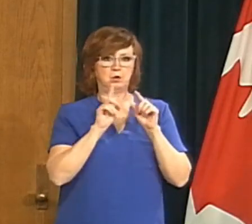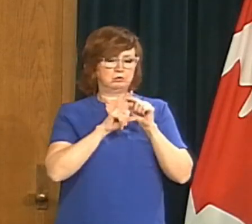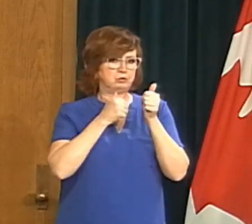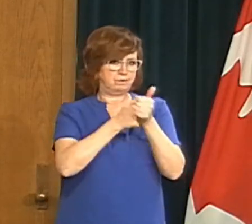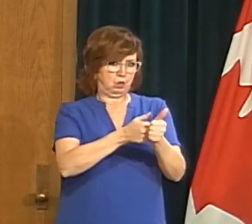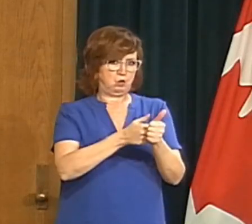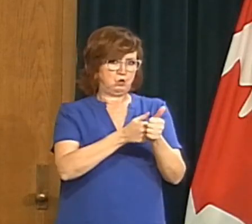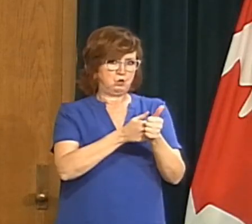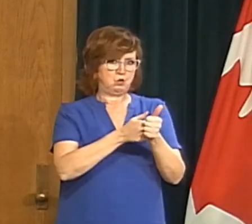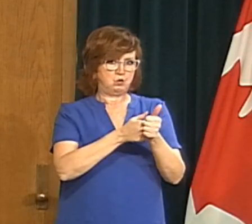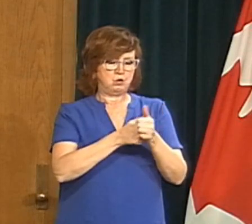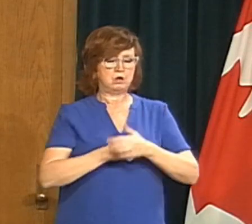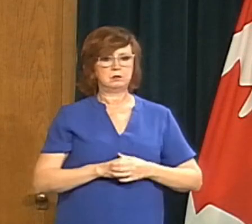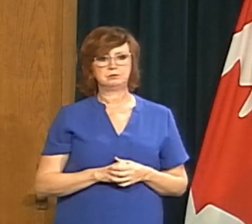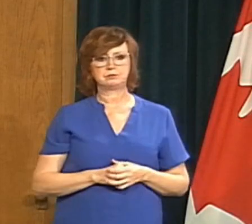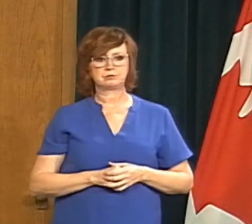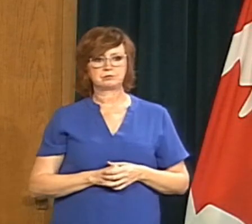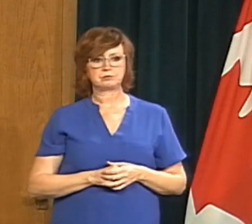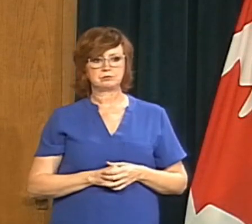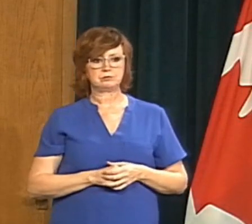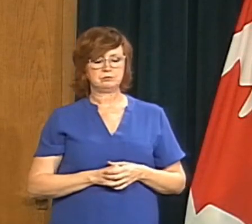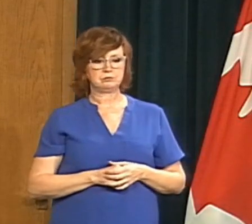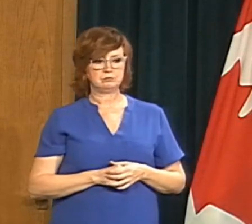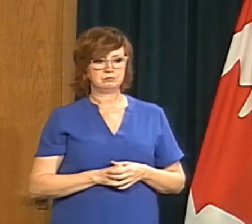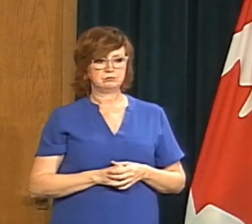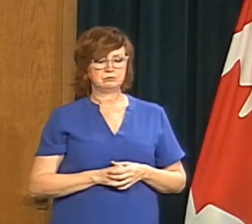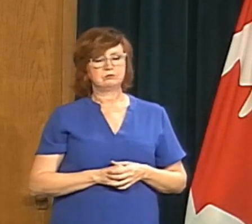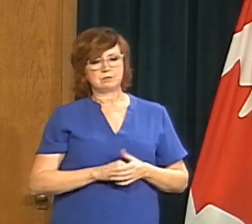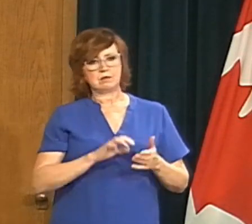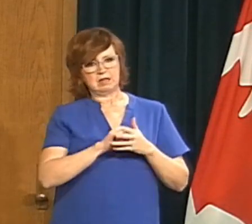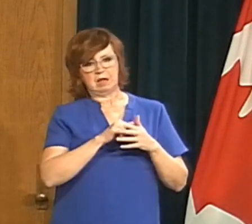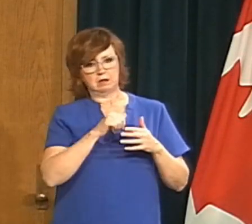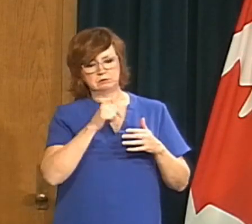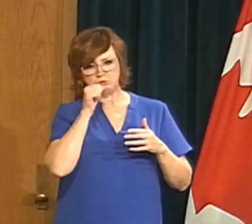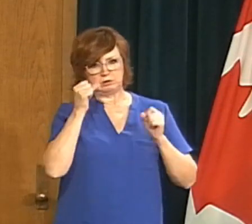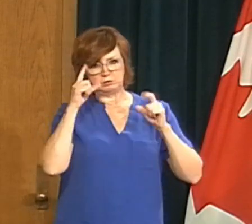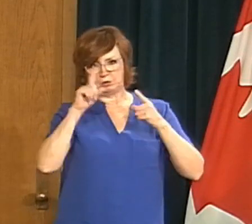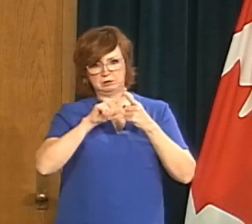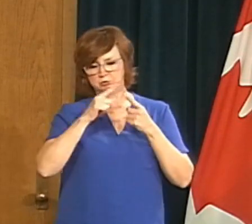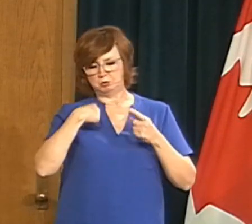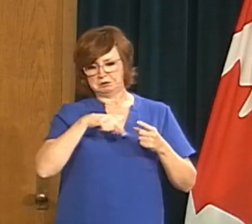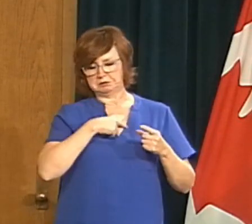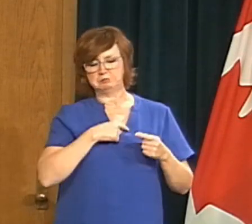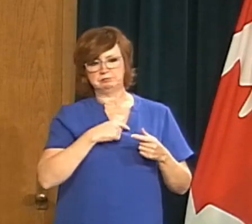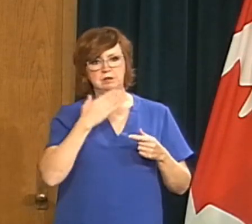pick up cases with mild or no illness. So that is to be expected. Thank you.